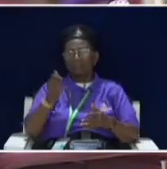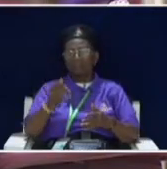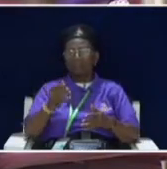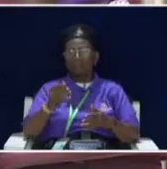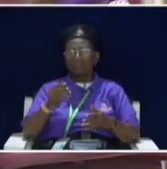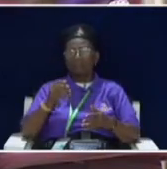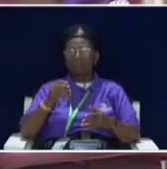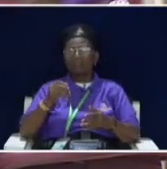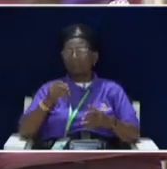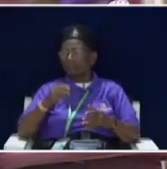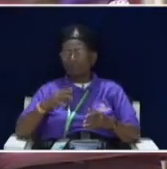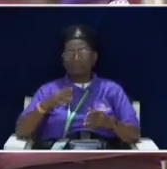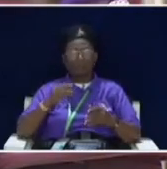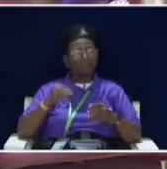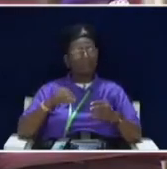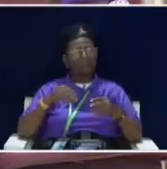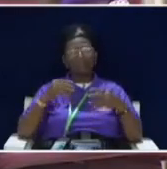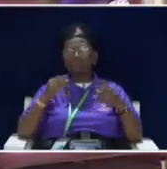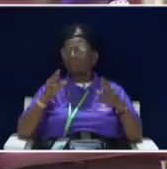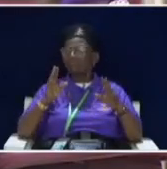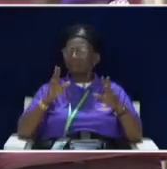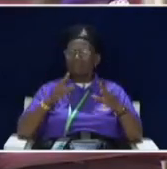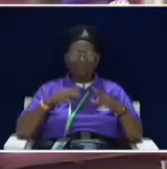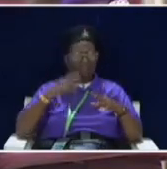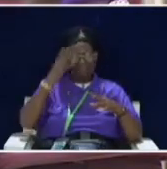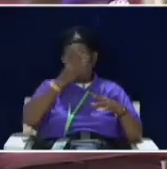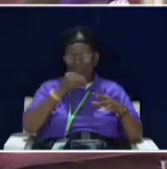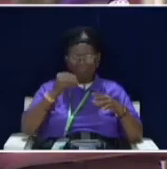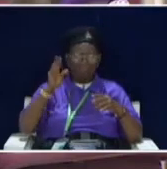No sweat at all.